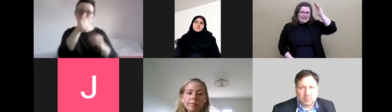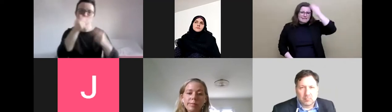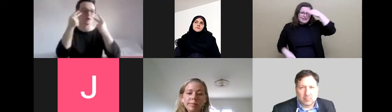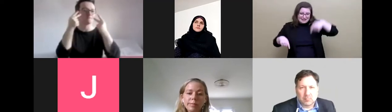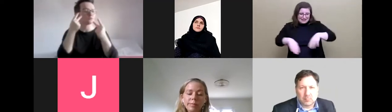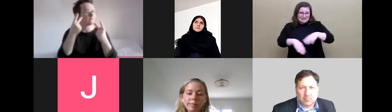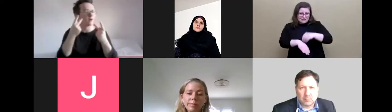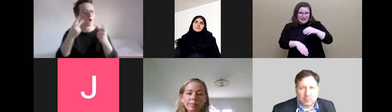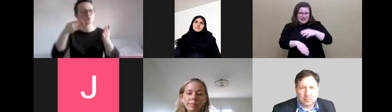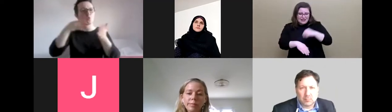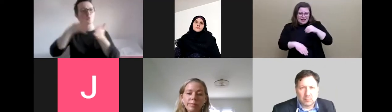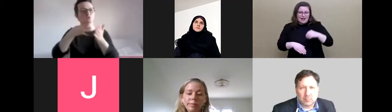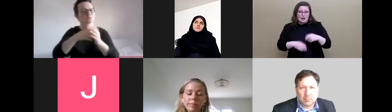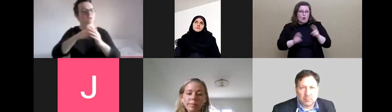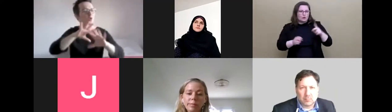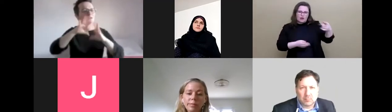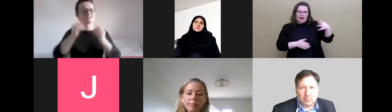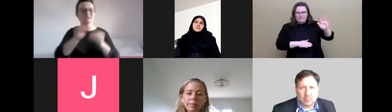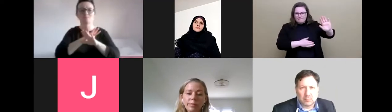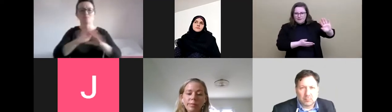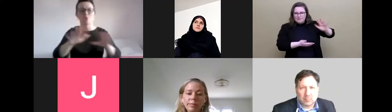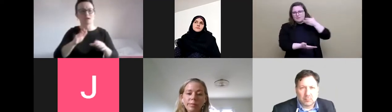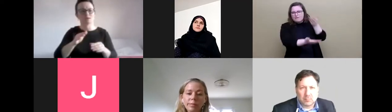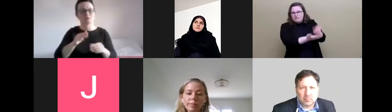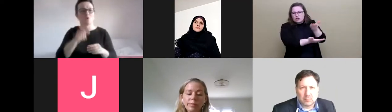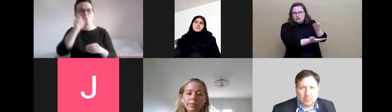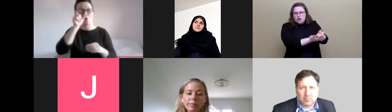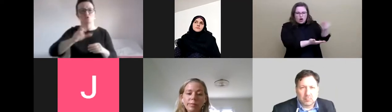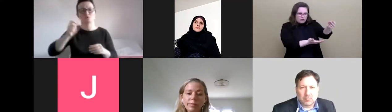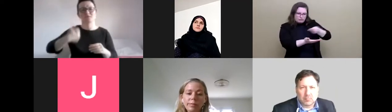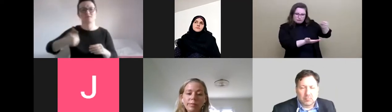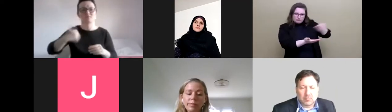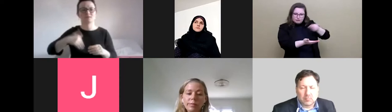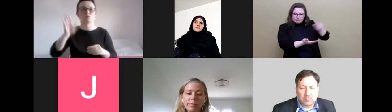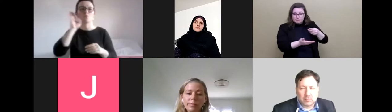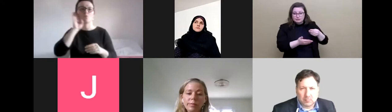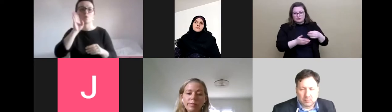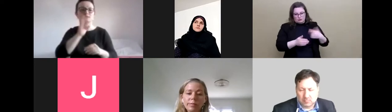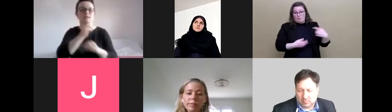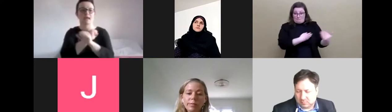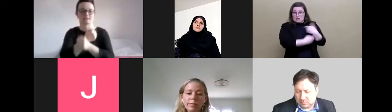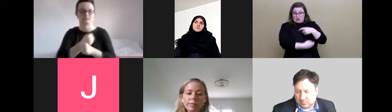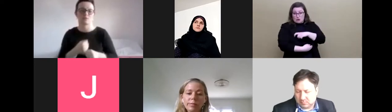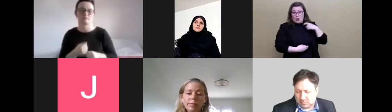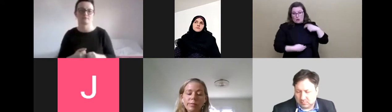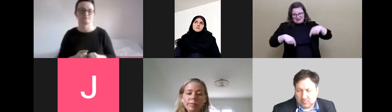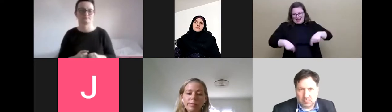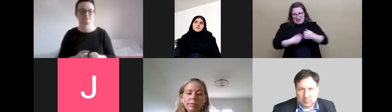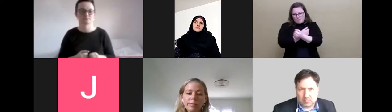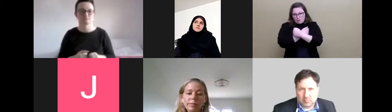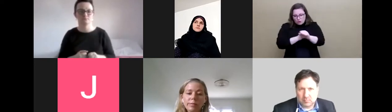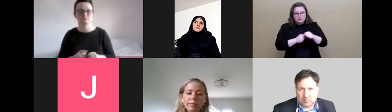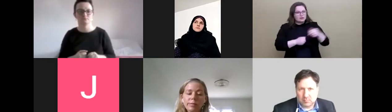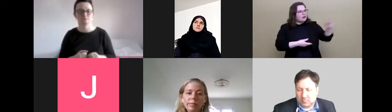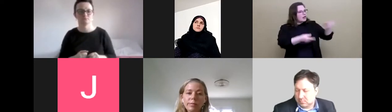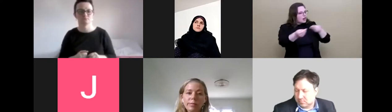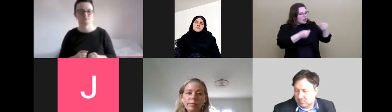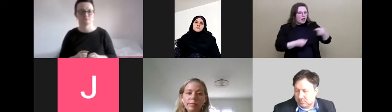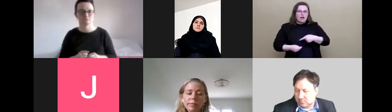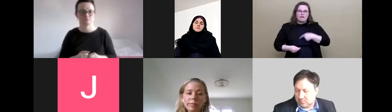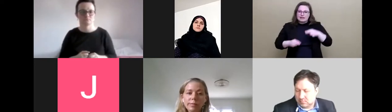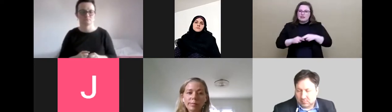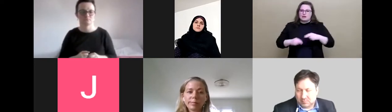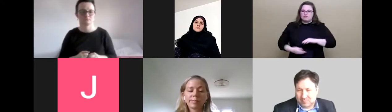they suggested certain things to us when they visited us here, and this influenced a lot the entire movement of